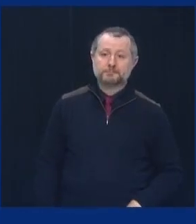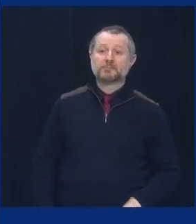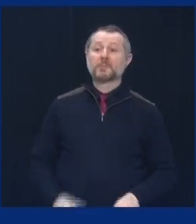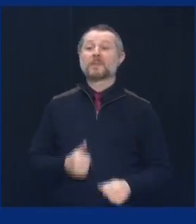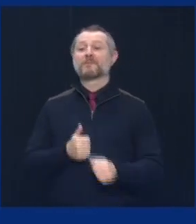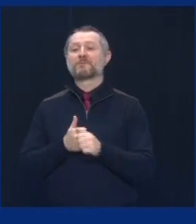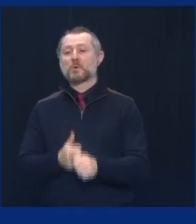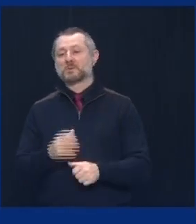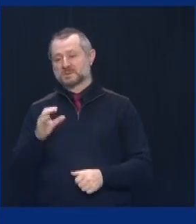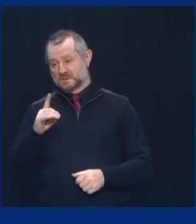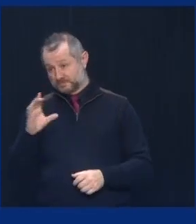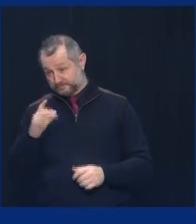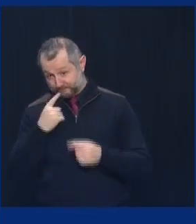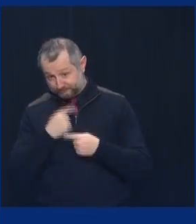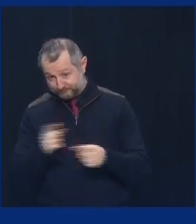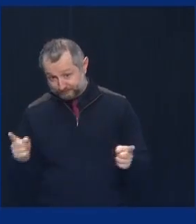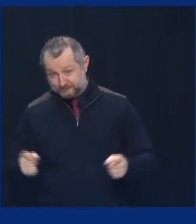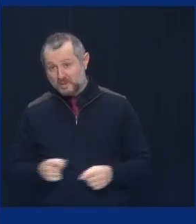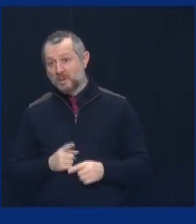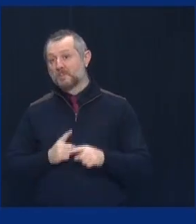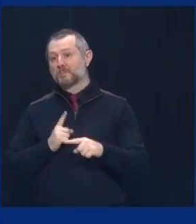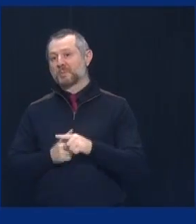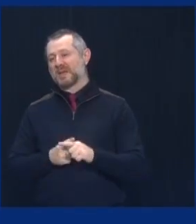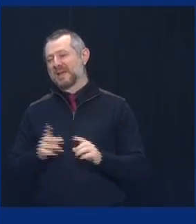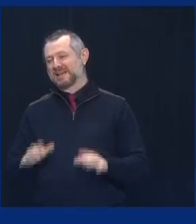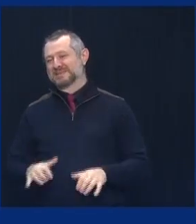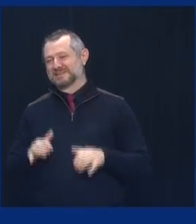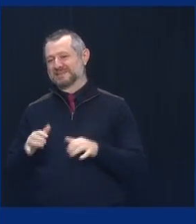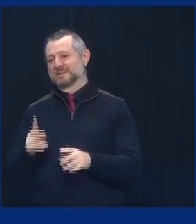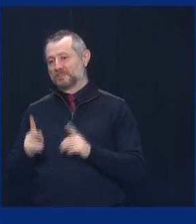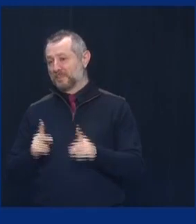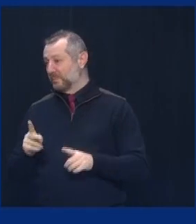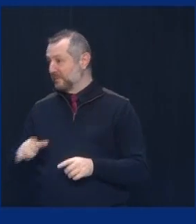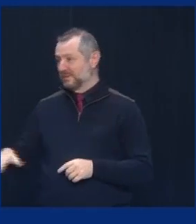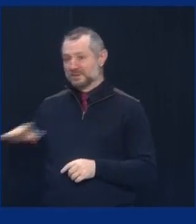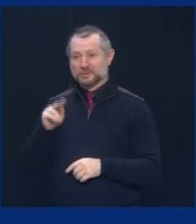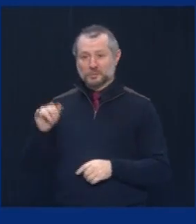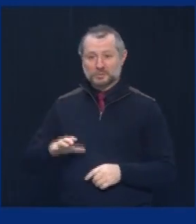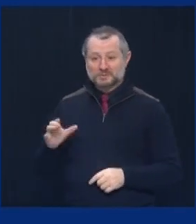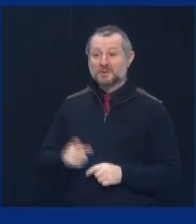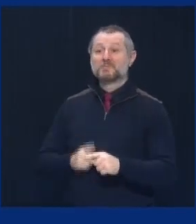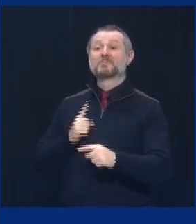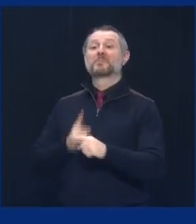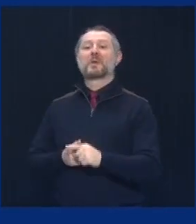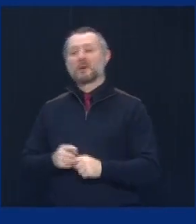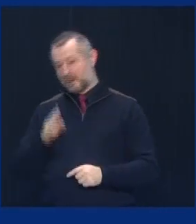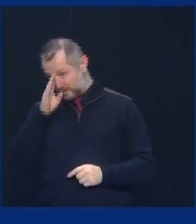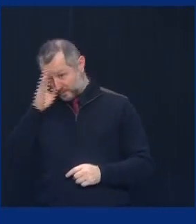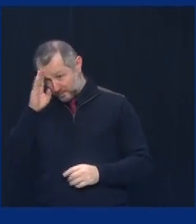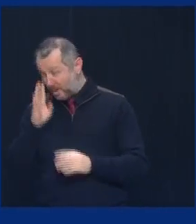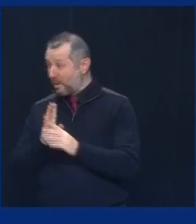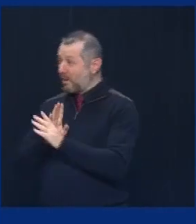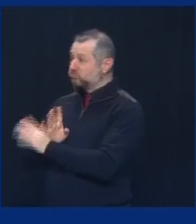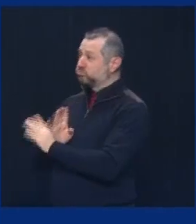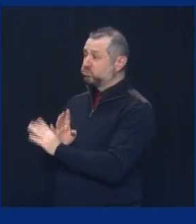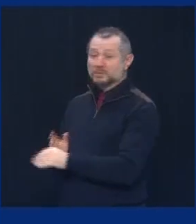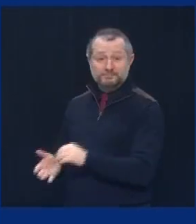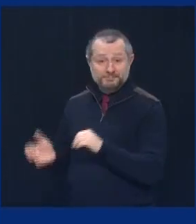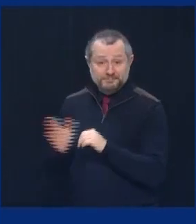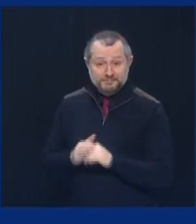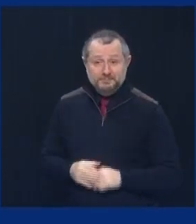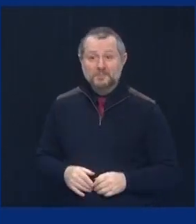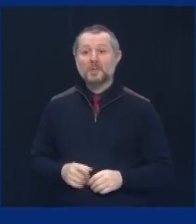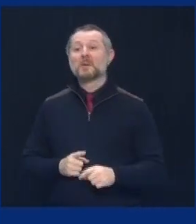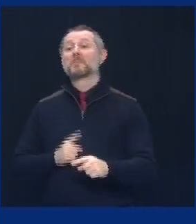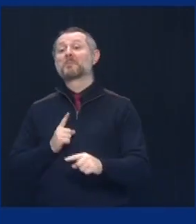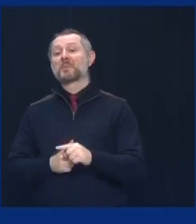guidance, plus the density of New York City, plus the increase in the hospitalization rate in New York City, plus